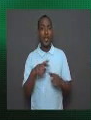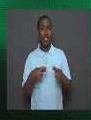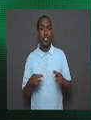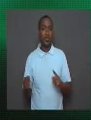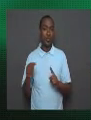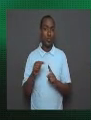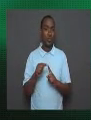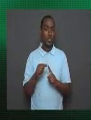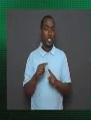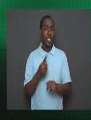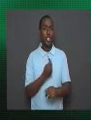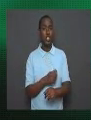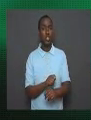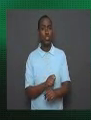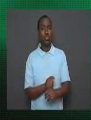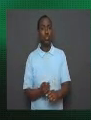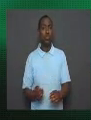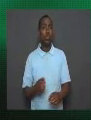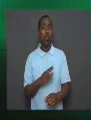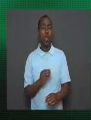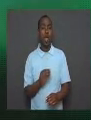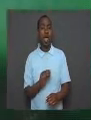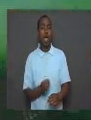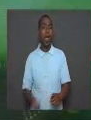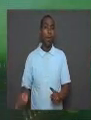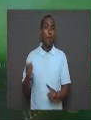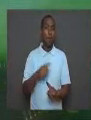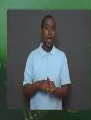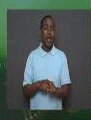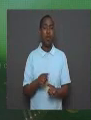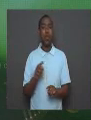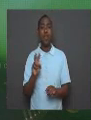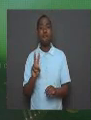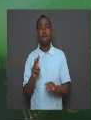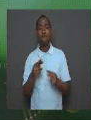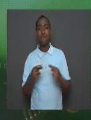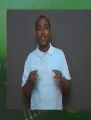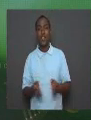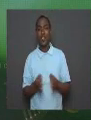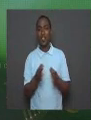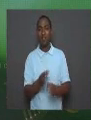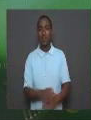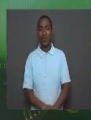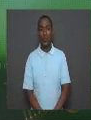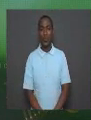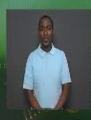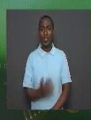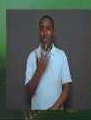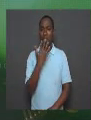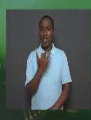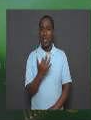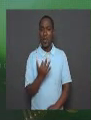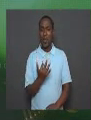tissue and back to the veins. As blood flows through